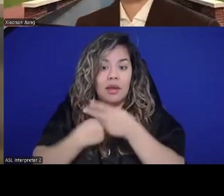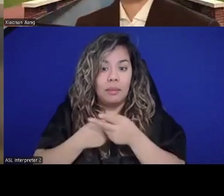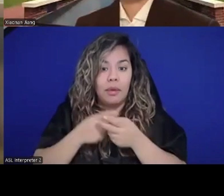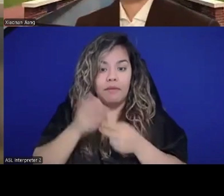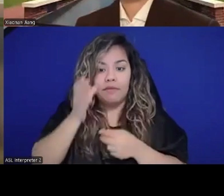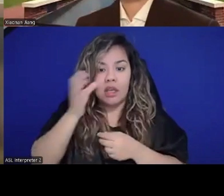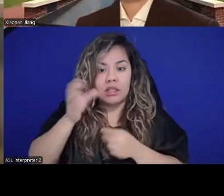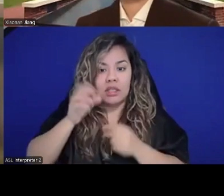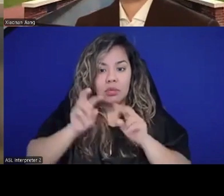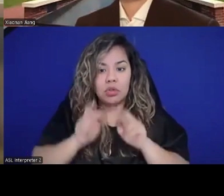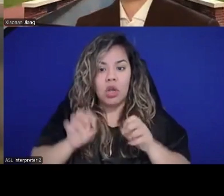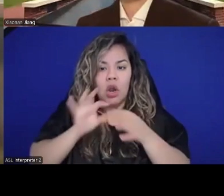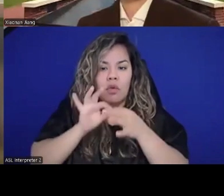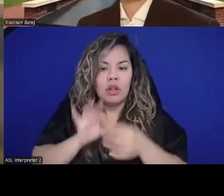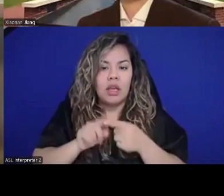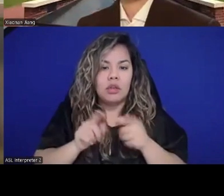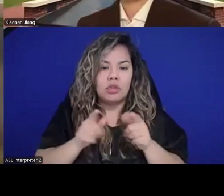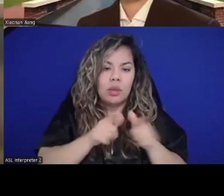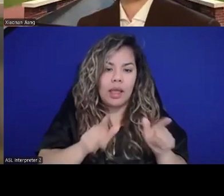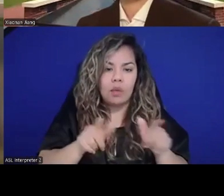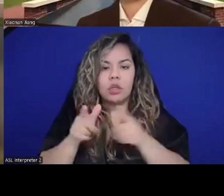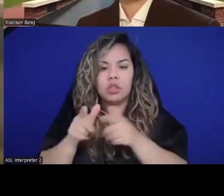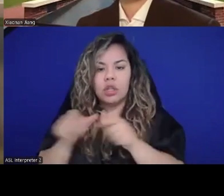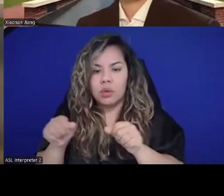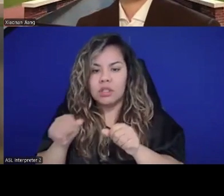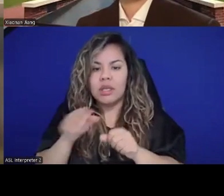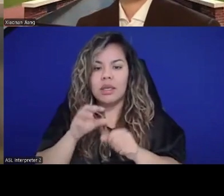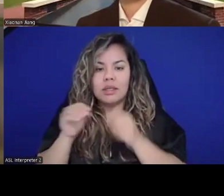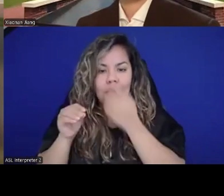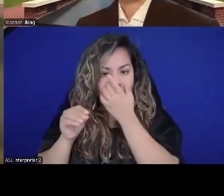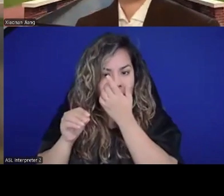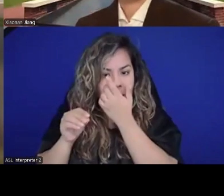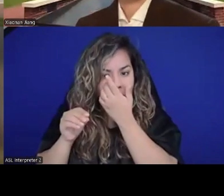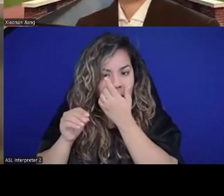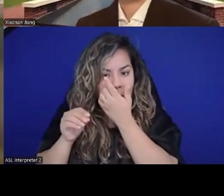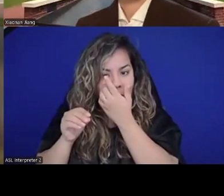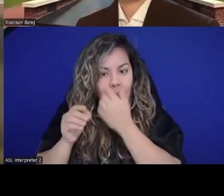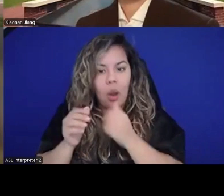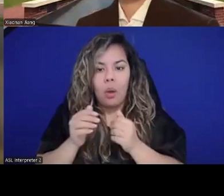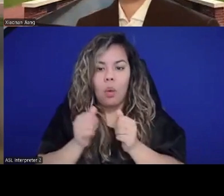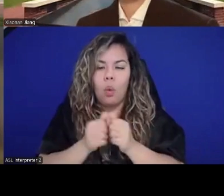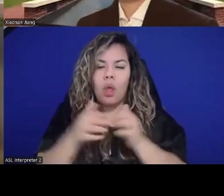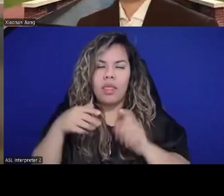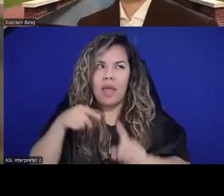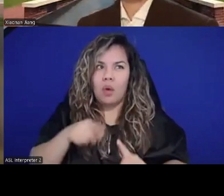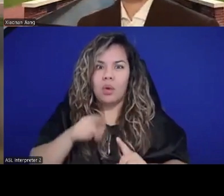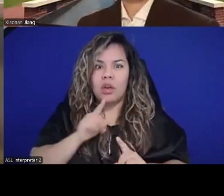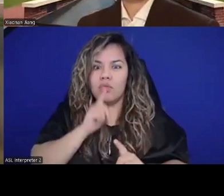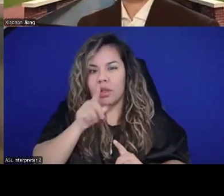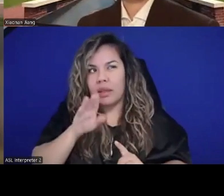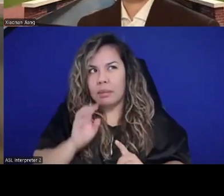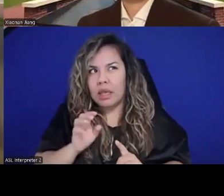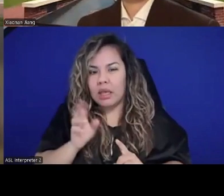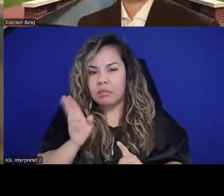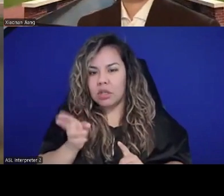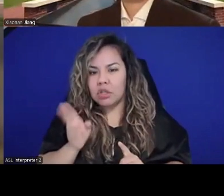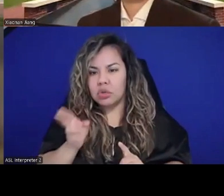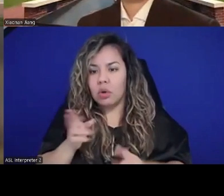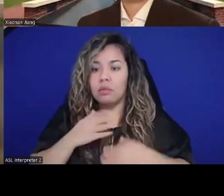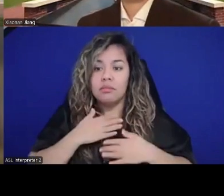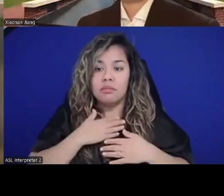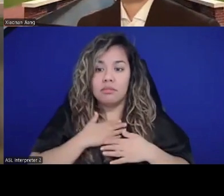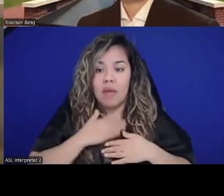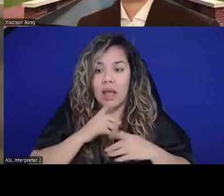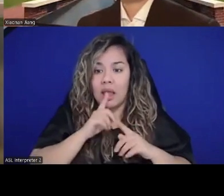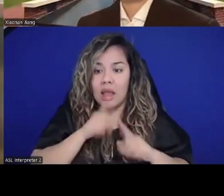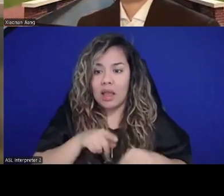related to language and linguistics without it being necessarily historical? My answer would be there is nothing which is